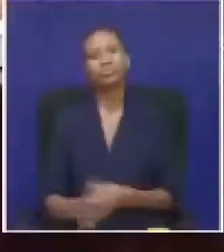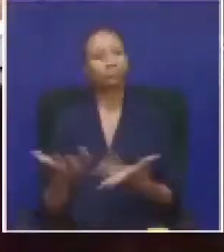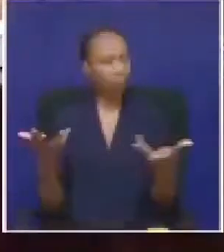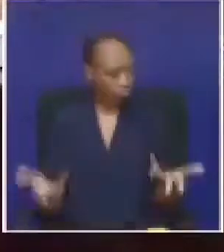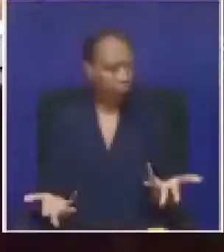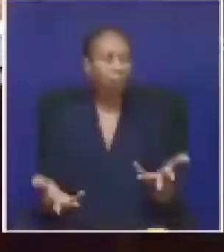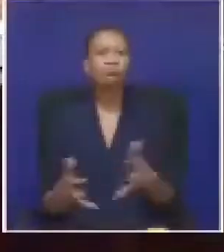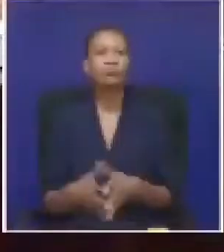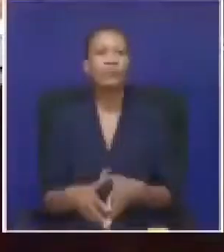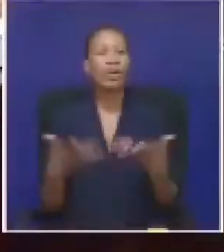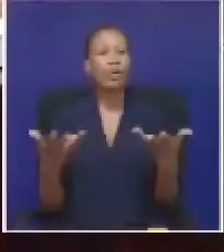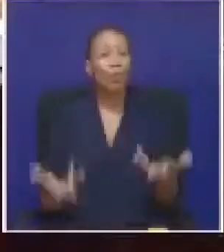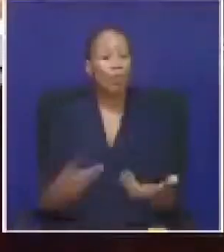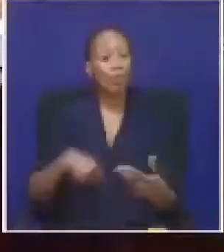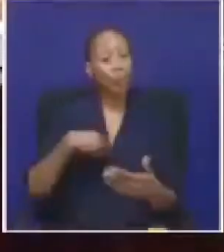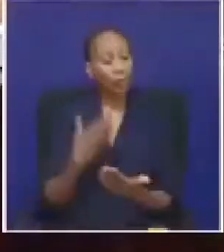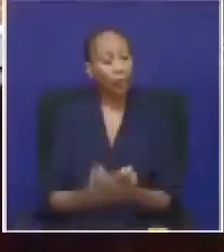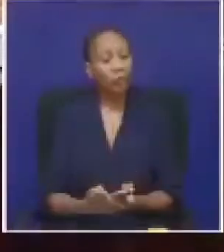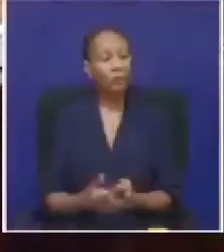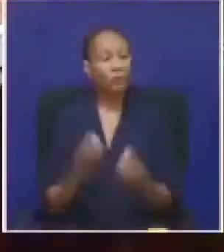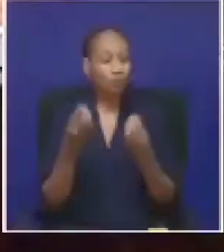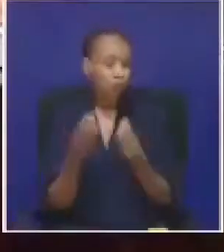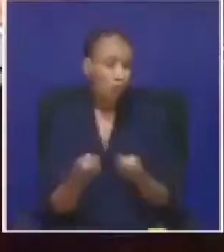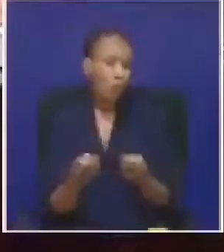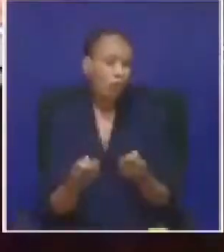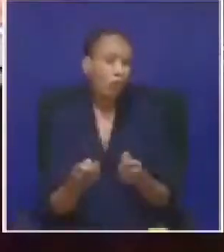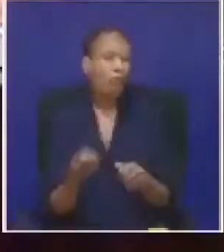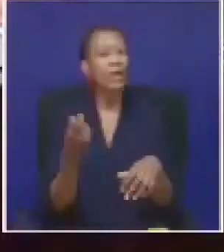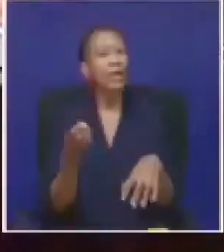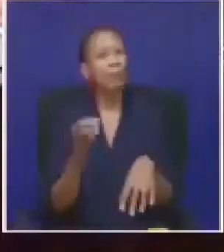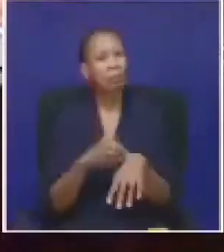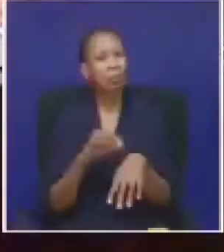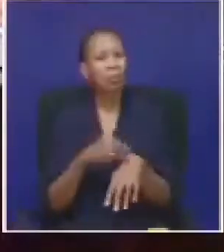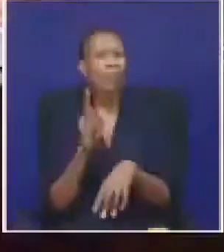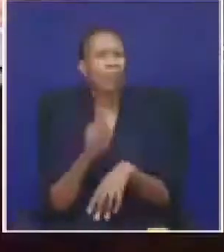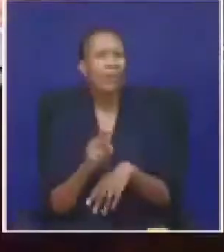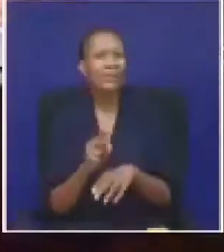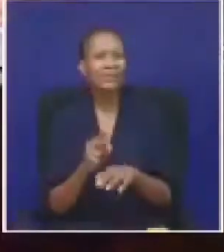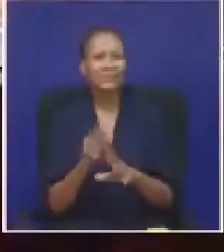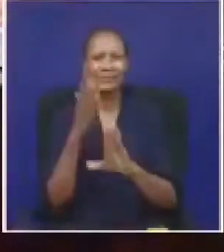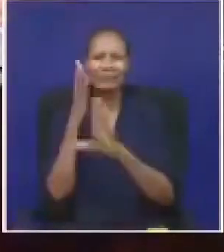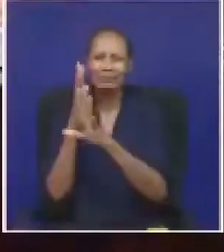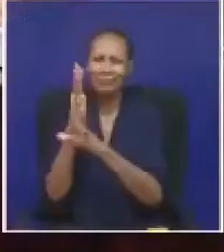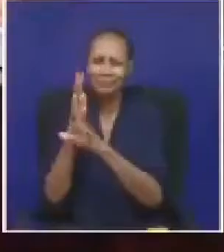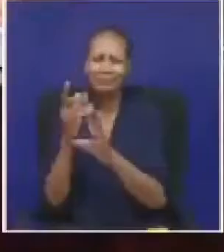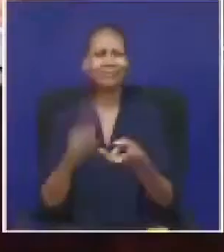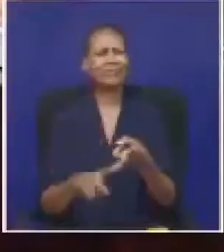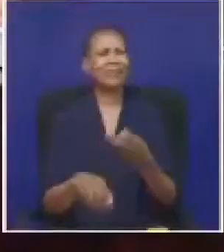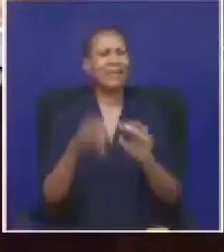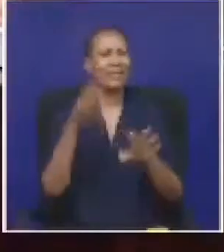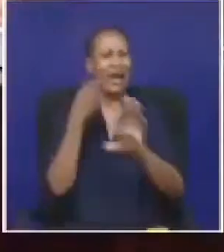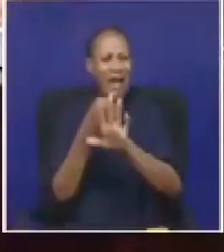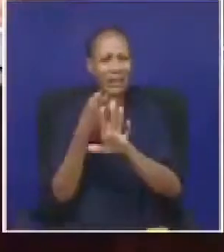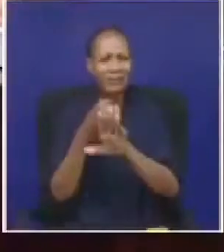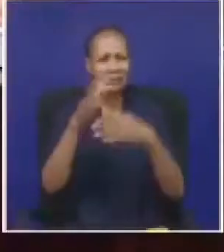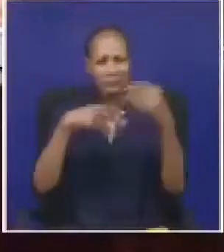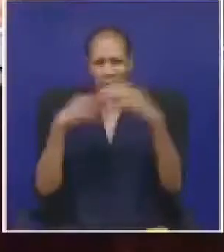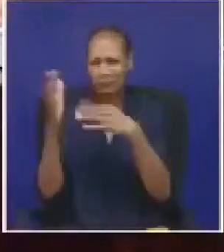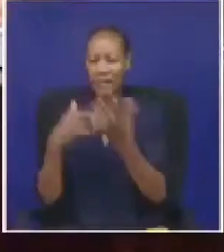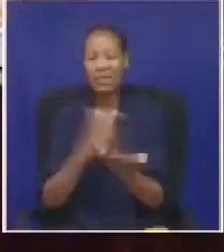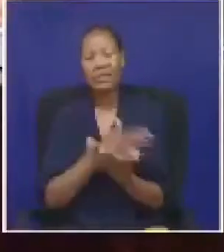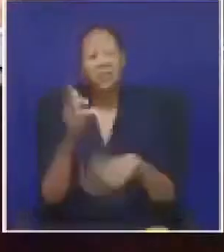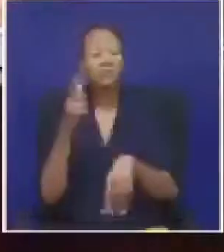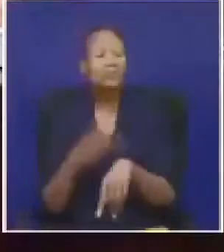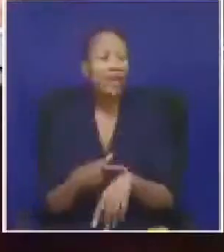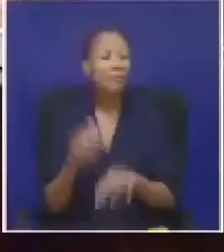purpose, so that we can deal with the mushrooming of informal settlement. And sometimes people settle on